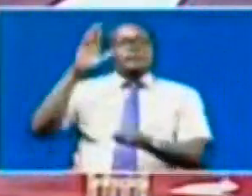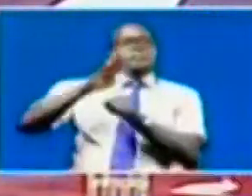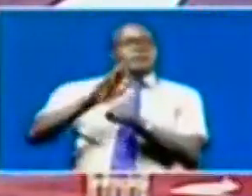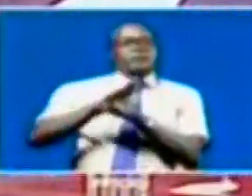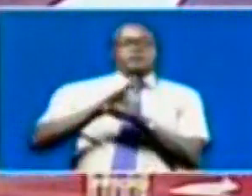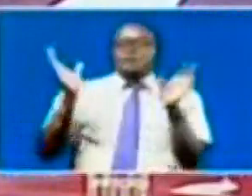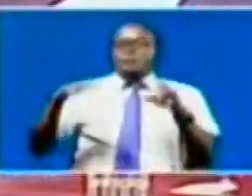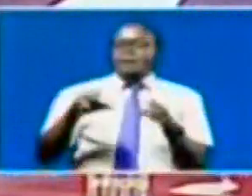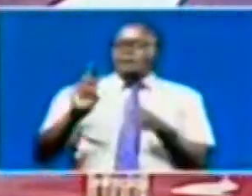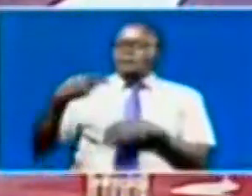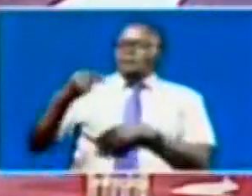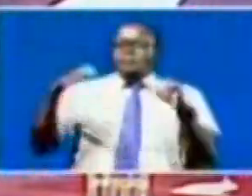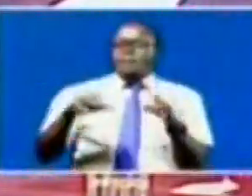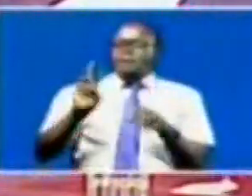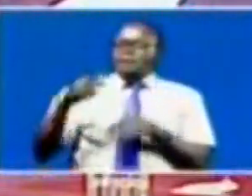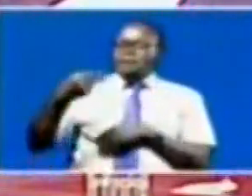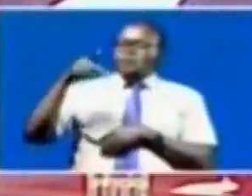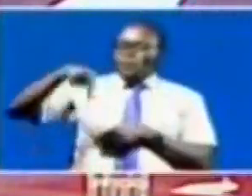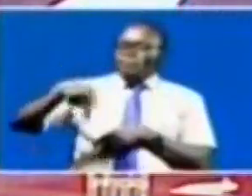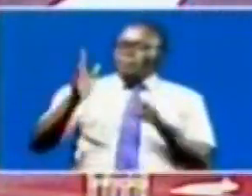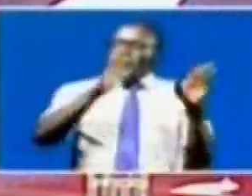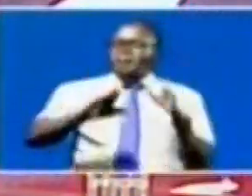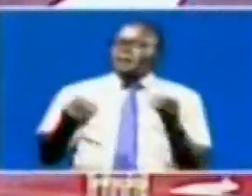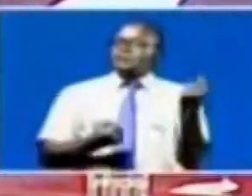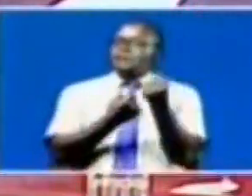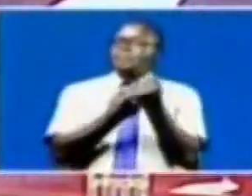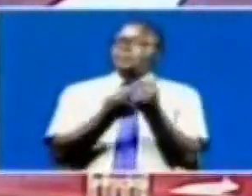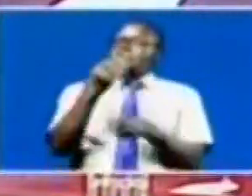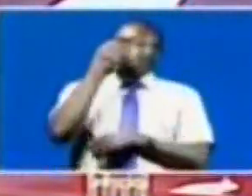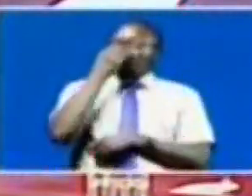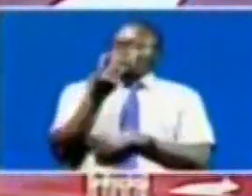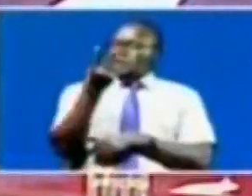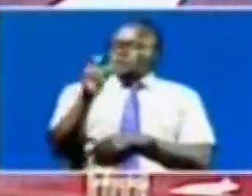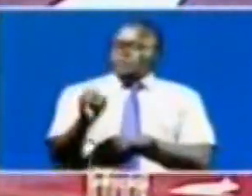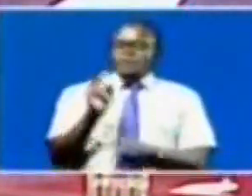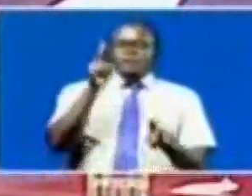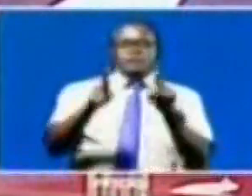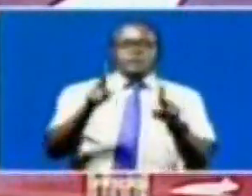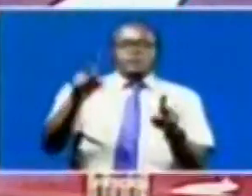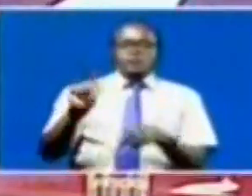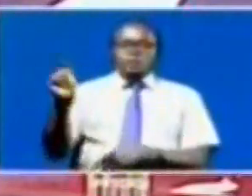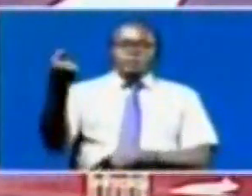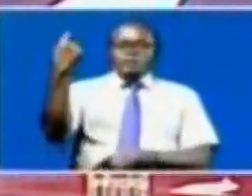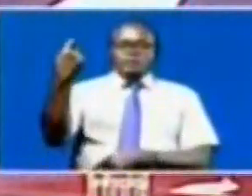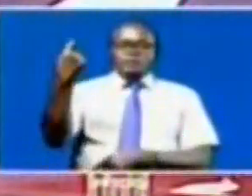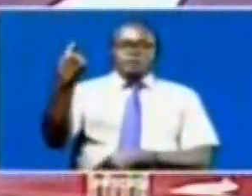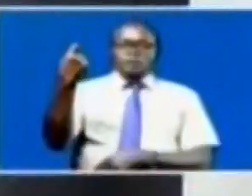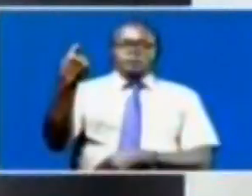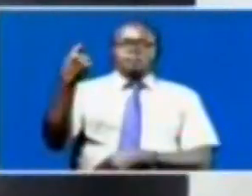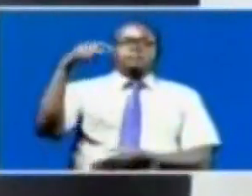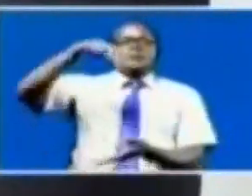reiterated their support for Deputy President William Ruto in his 2022 presidential bid.